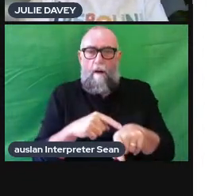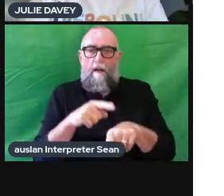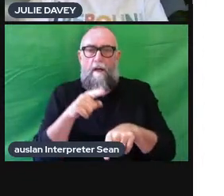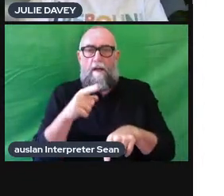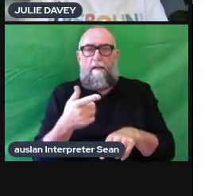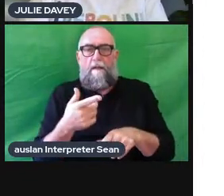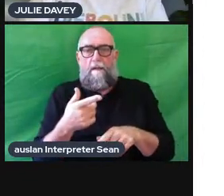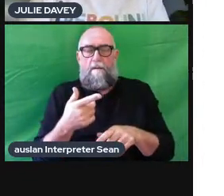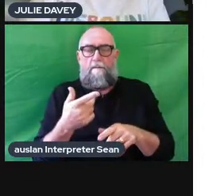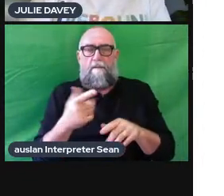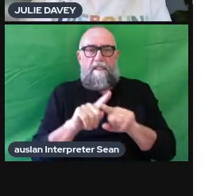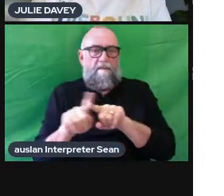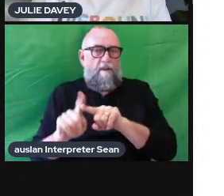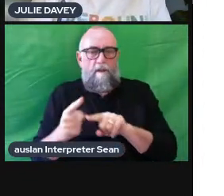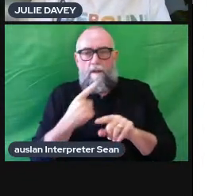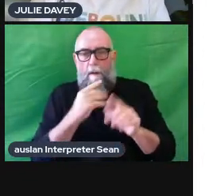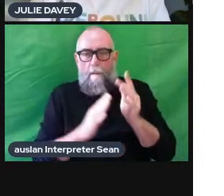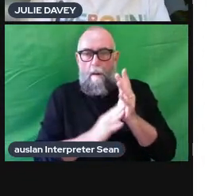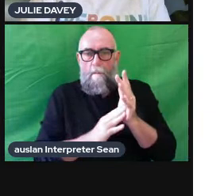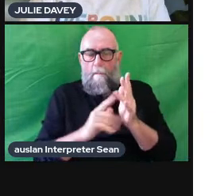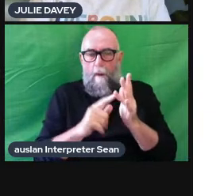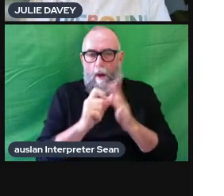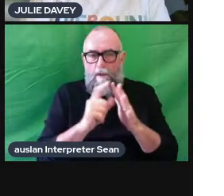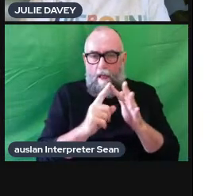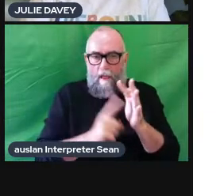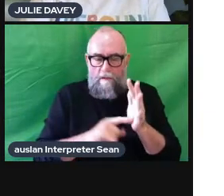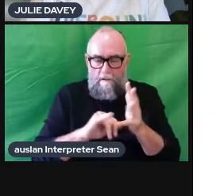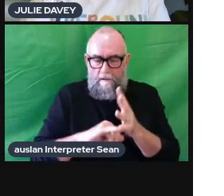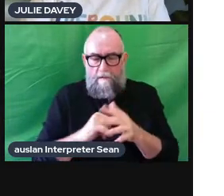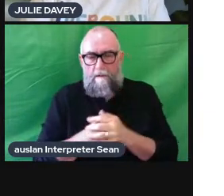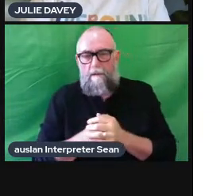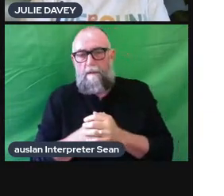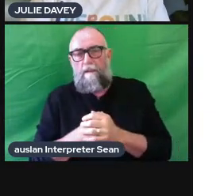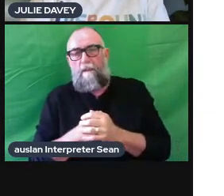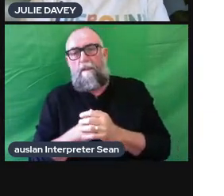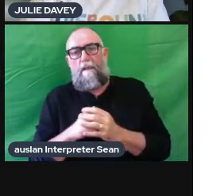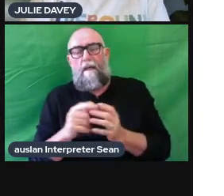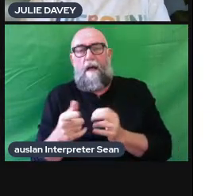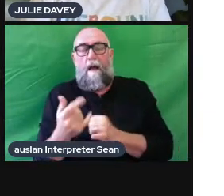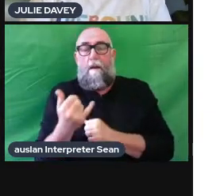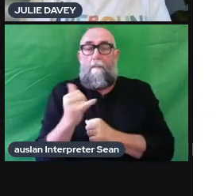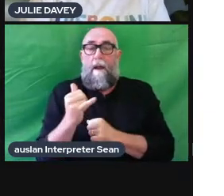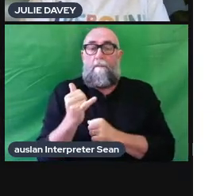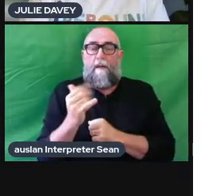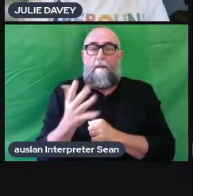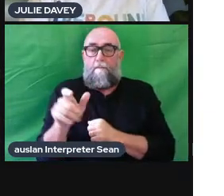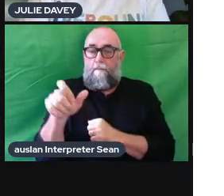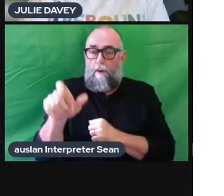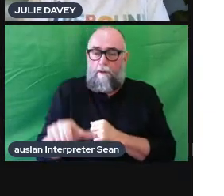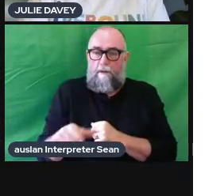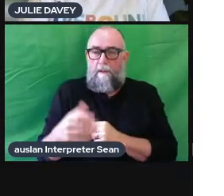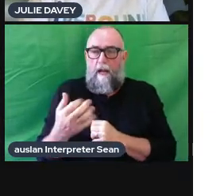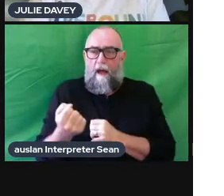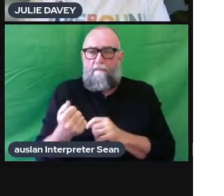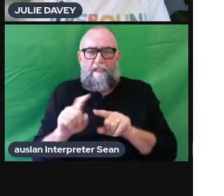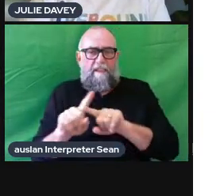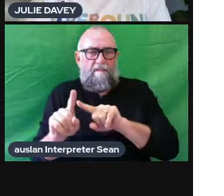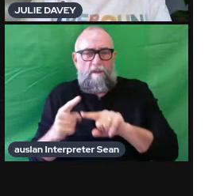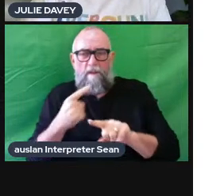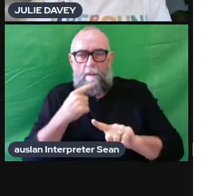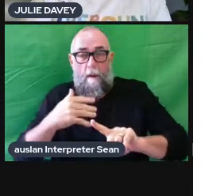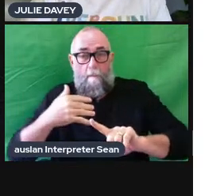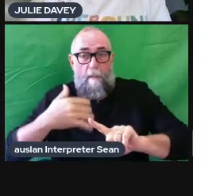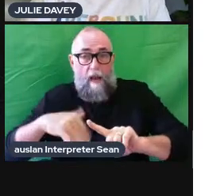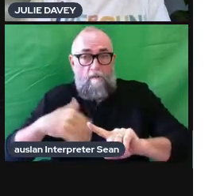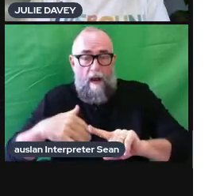like that are held by researchers perhaps with a discipline background. And also it gives,